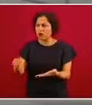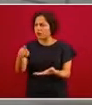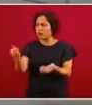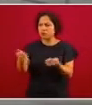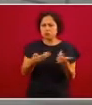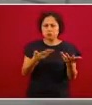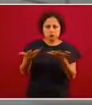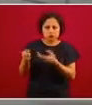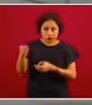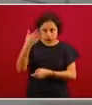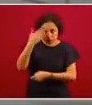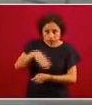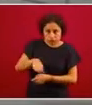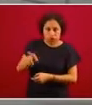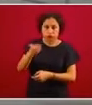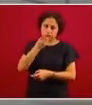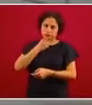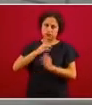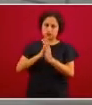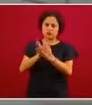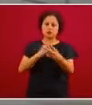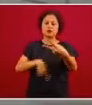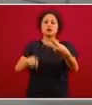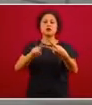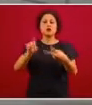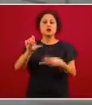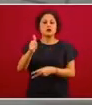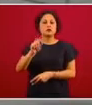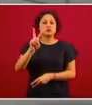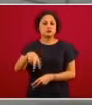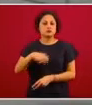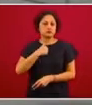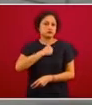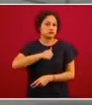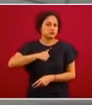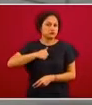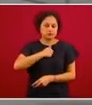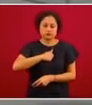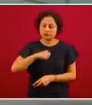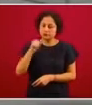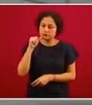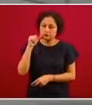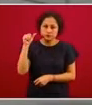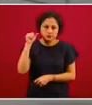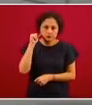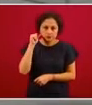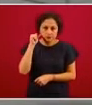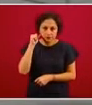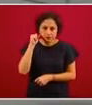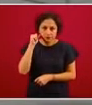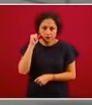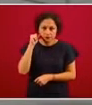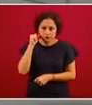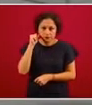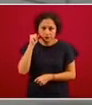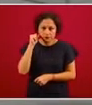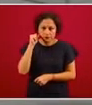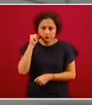yet. Can you talk about this if you have the information? And also, unfortunately, yesterday there was a